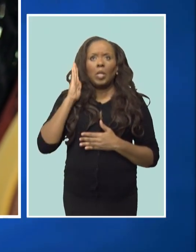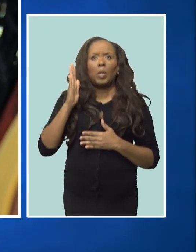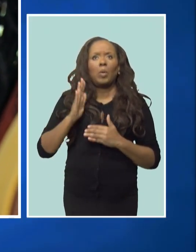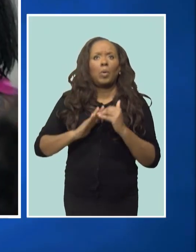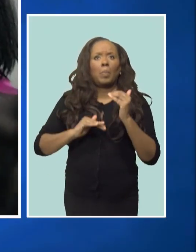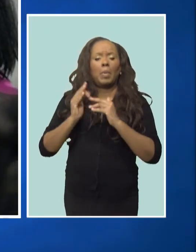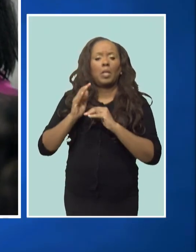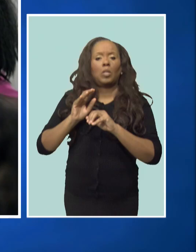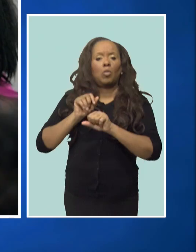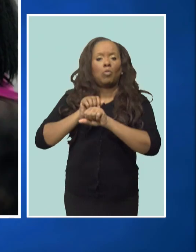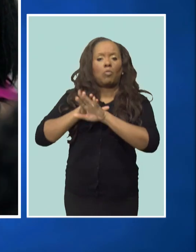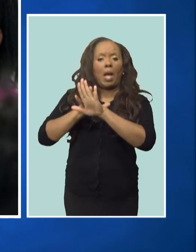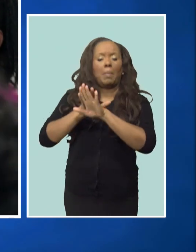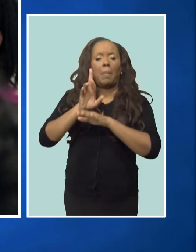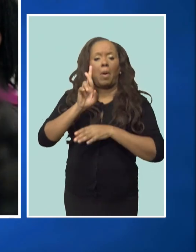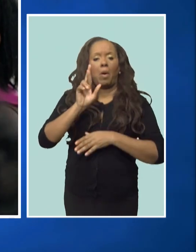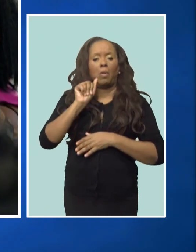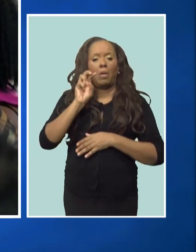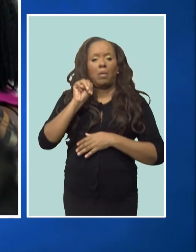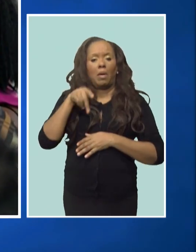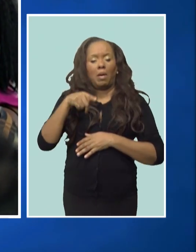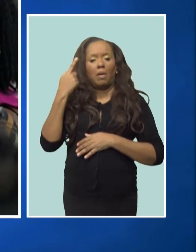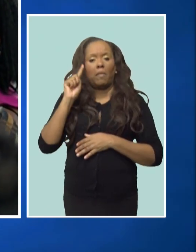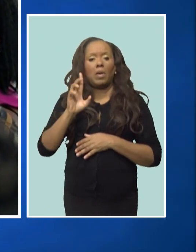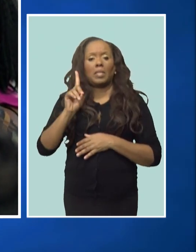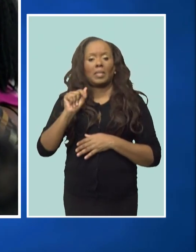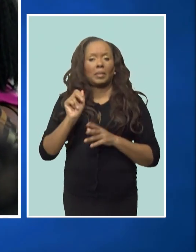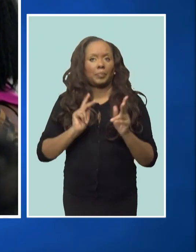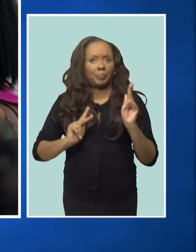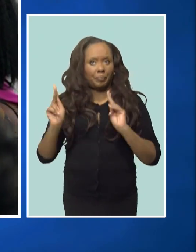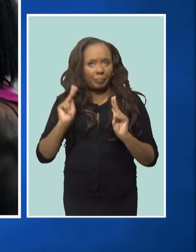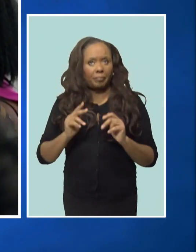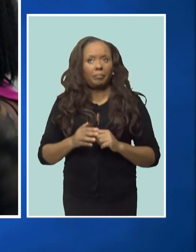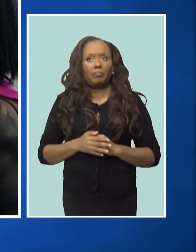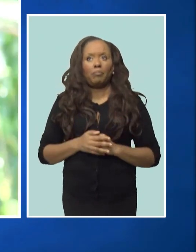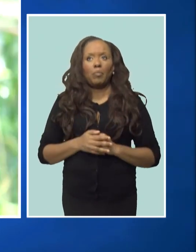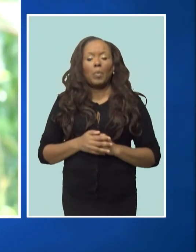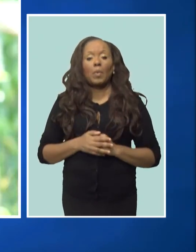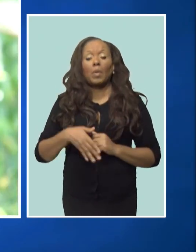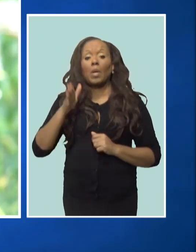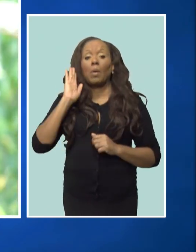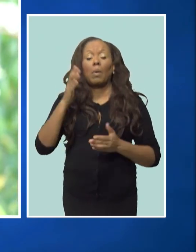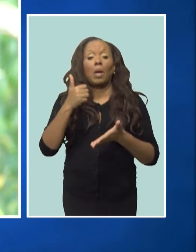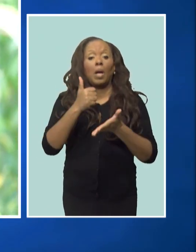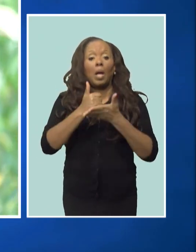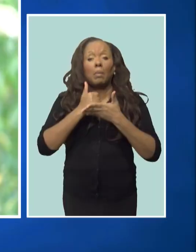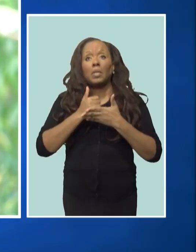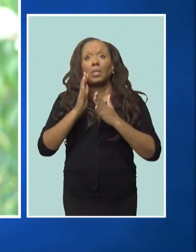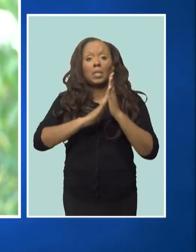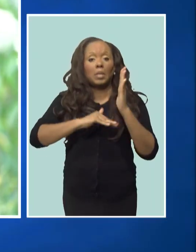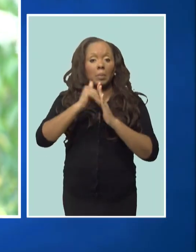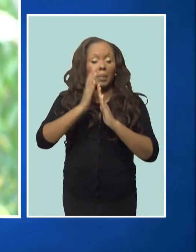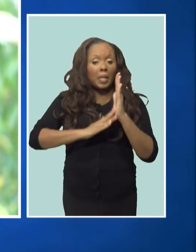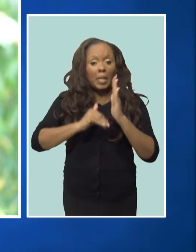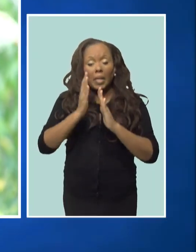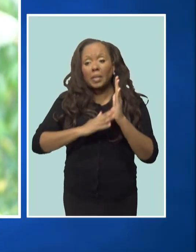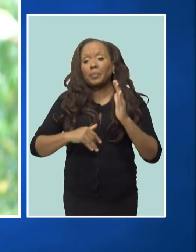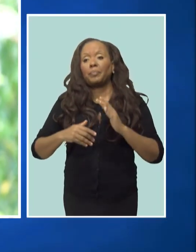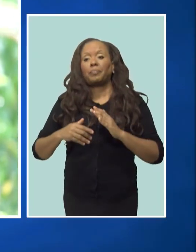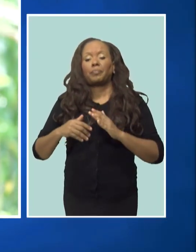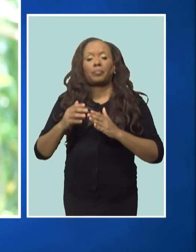disabled. We have partnerships in every parish that will help us rebuild, repaint our